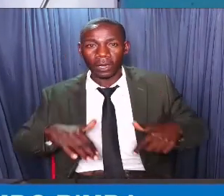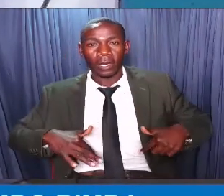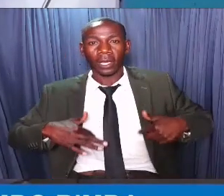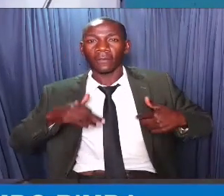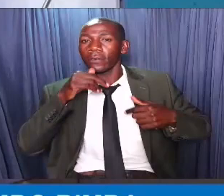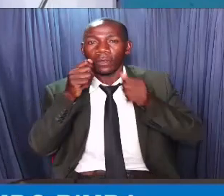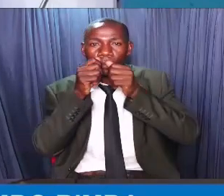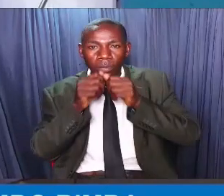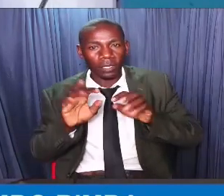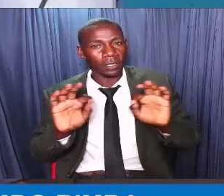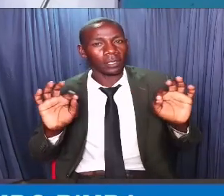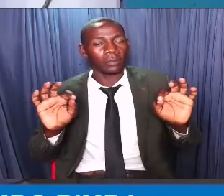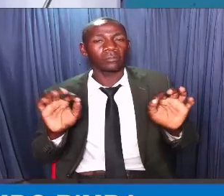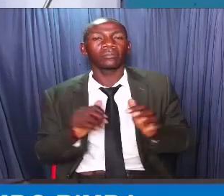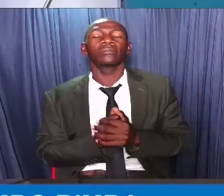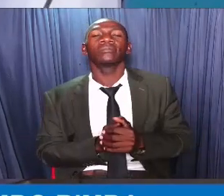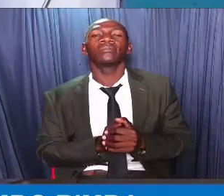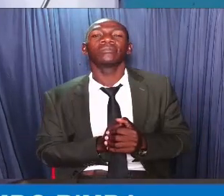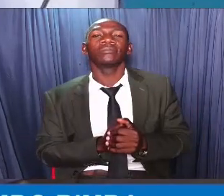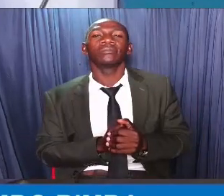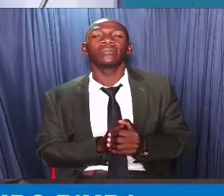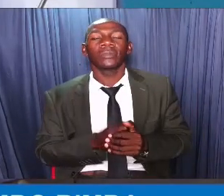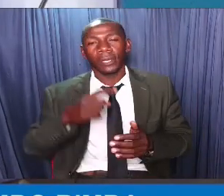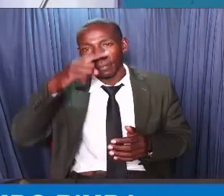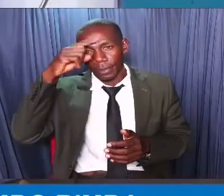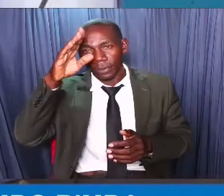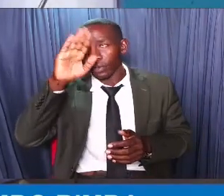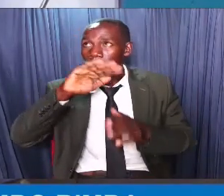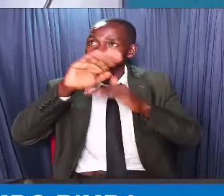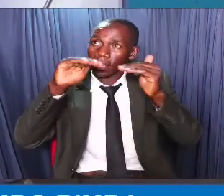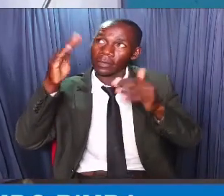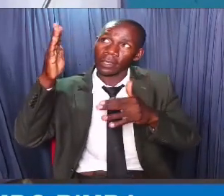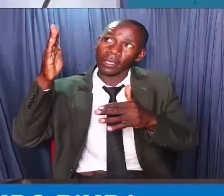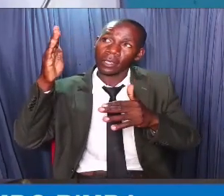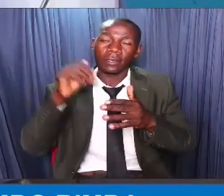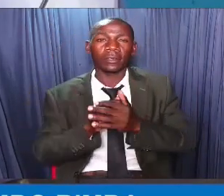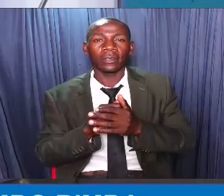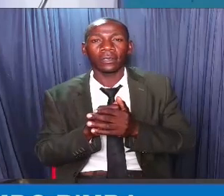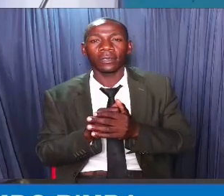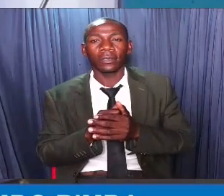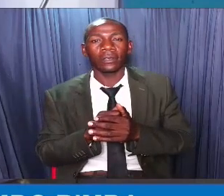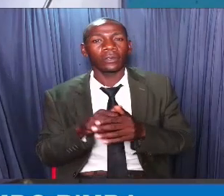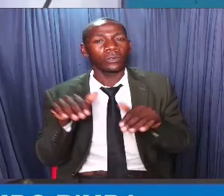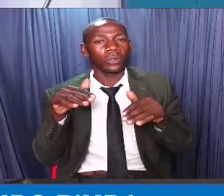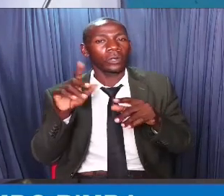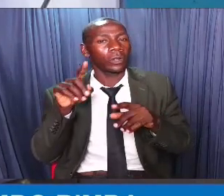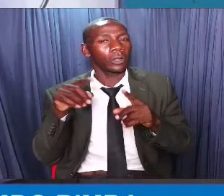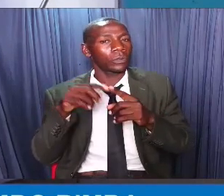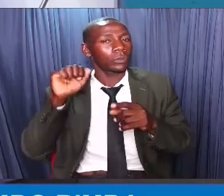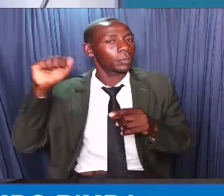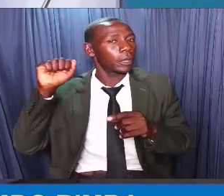hayana heri. You'll see your life is not blessed. Maana Mungu aliye juu. Because God above. Mwamuhalifu. You are rebelling